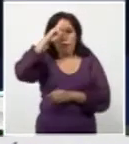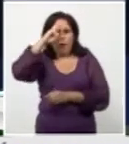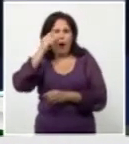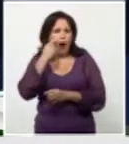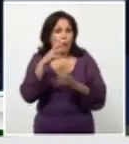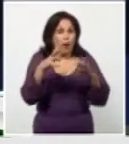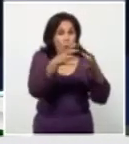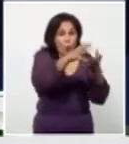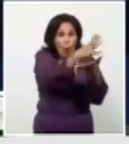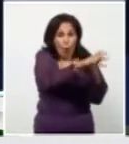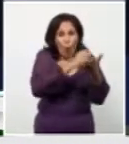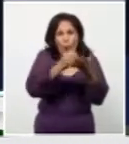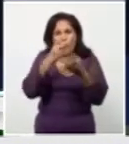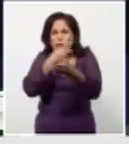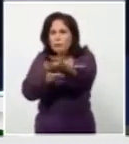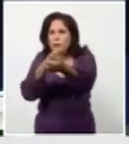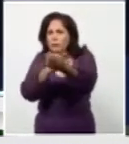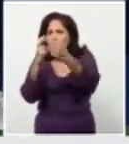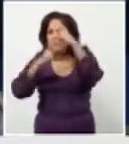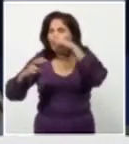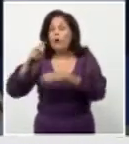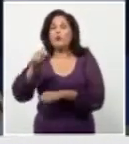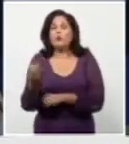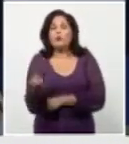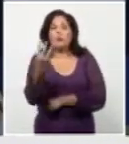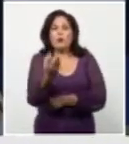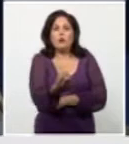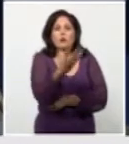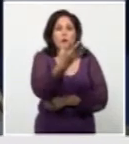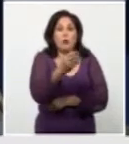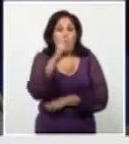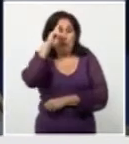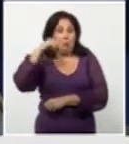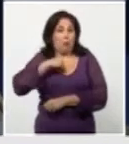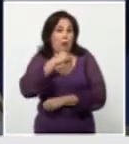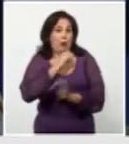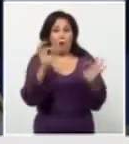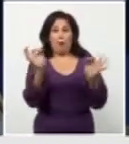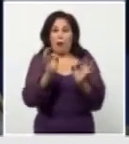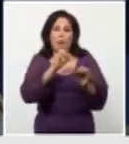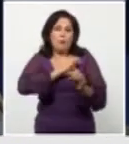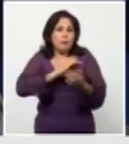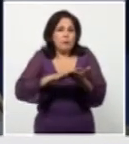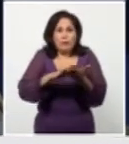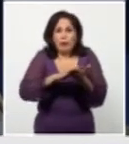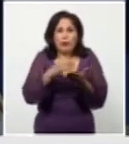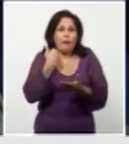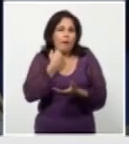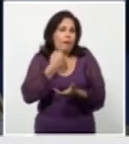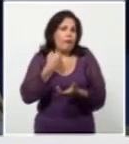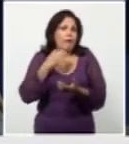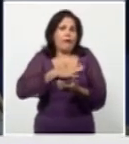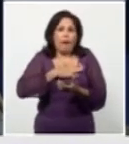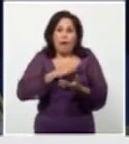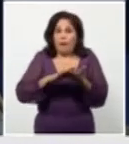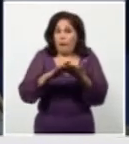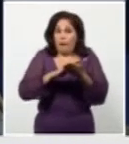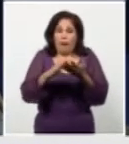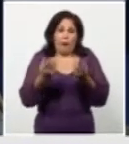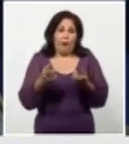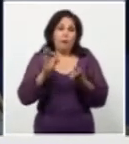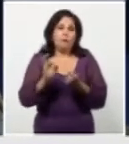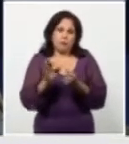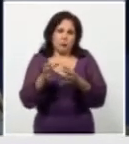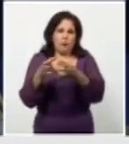the country, perhaps these people would have not gone to the doctor, or they could have gone